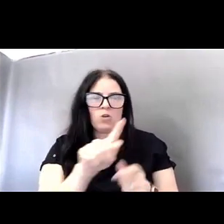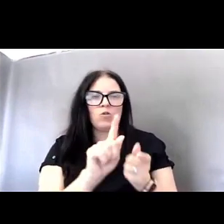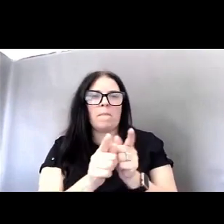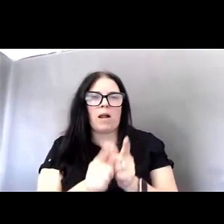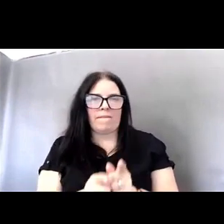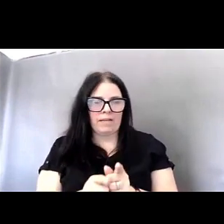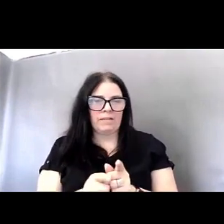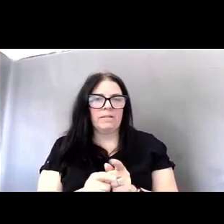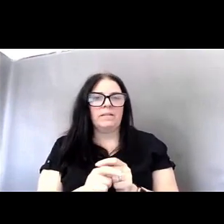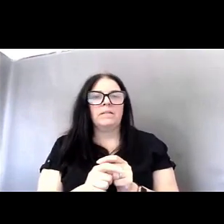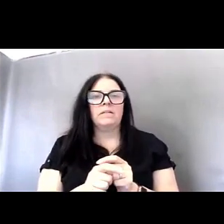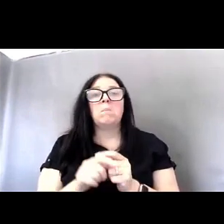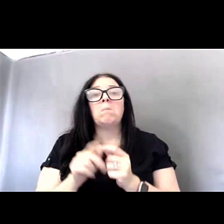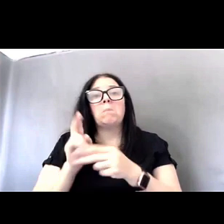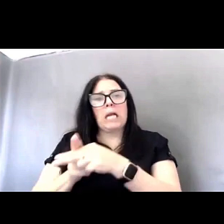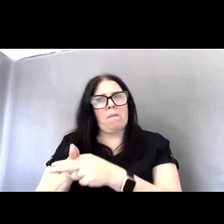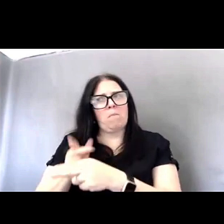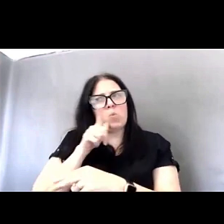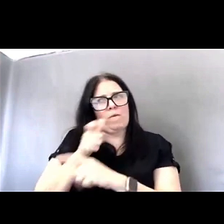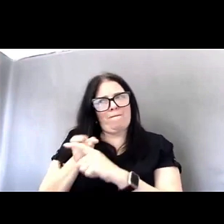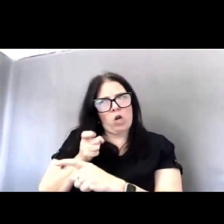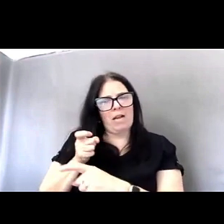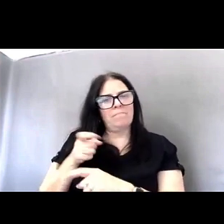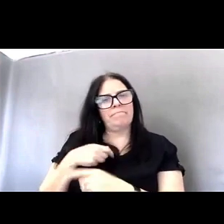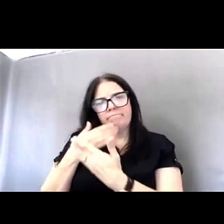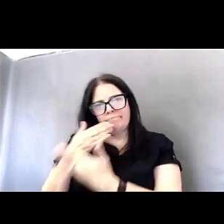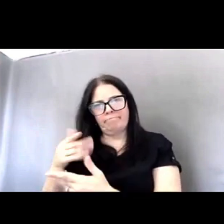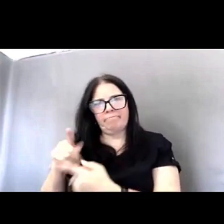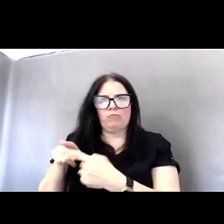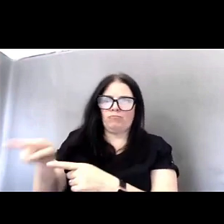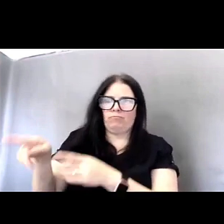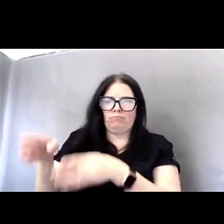to attribute the work. You might have to